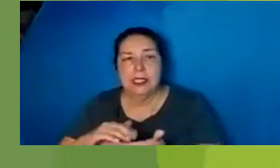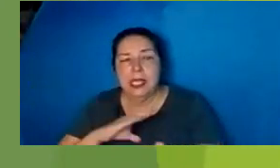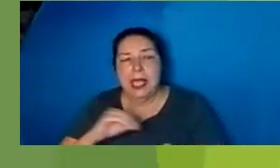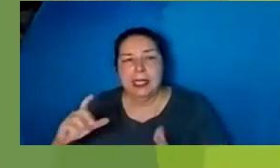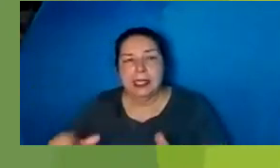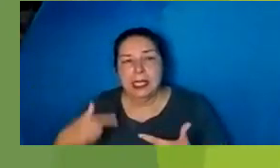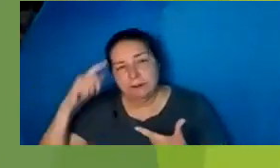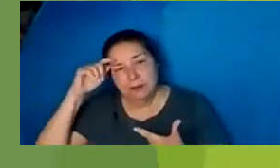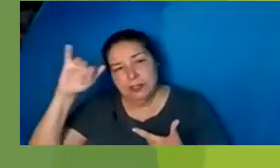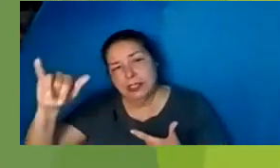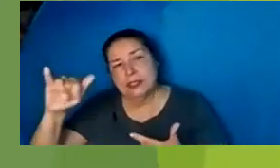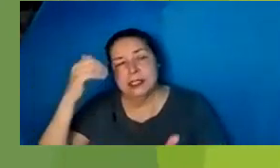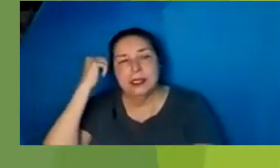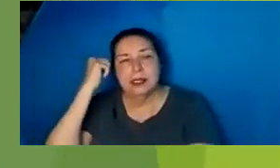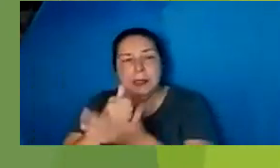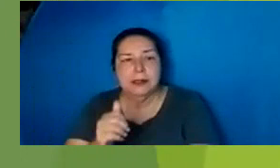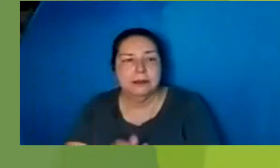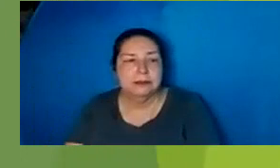everlasting. Amen.